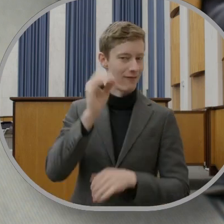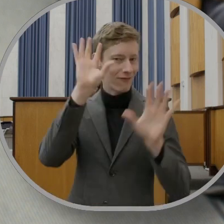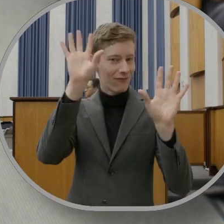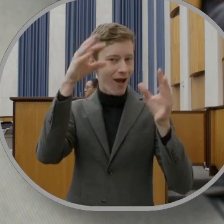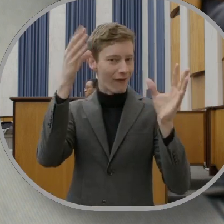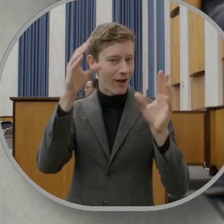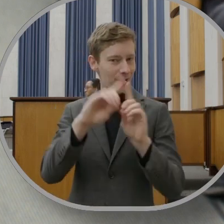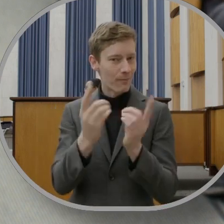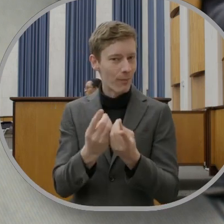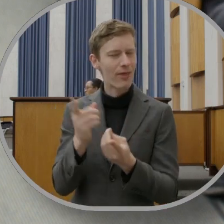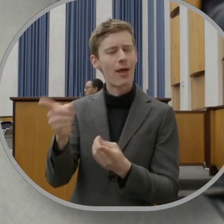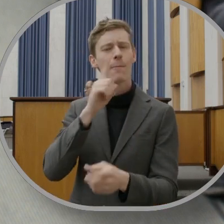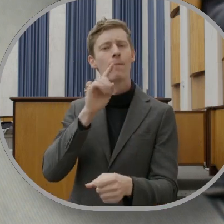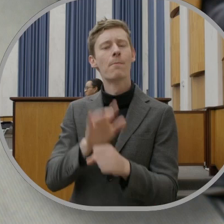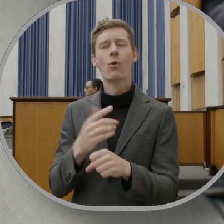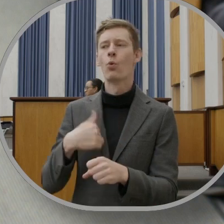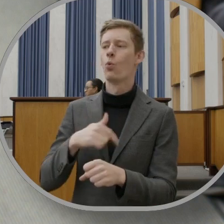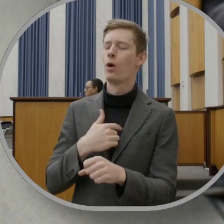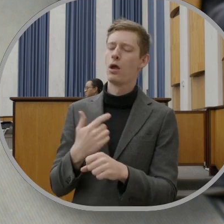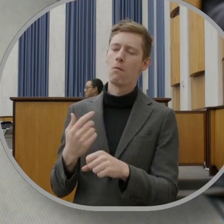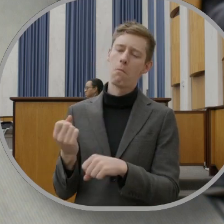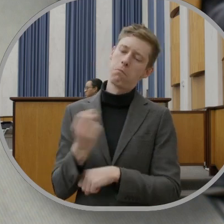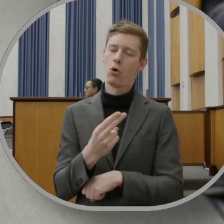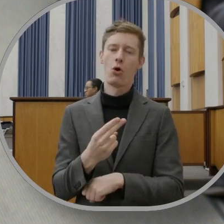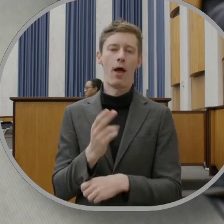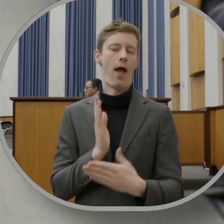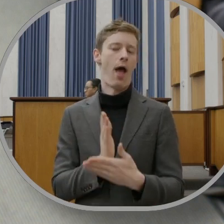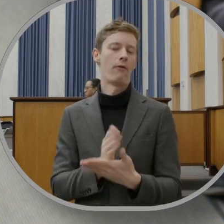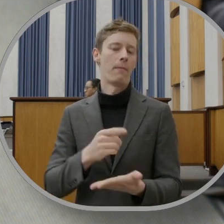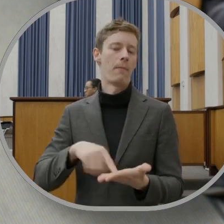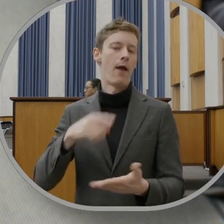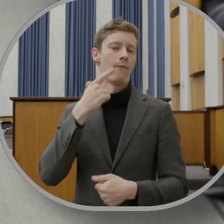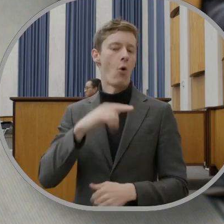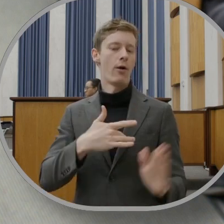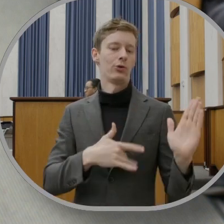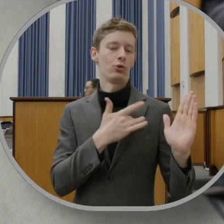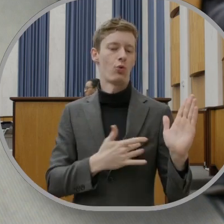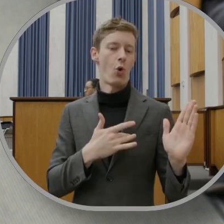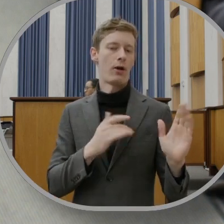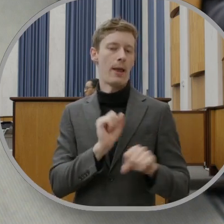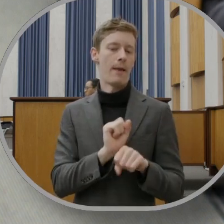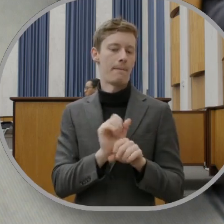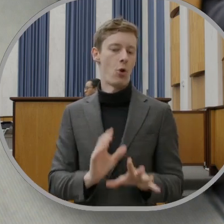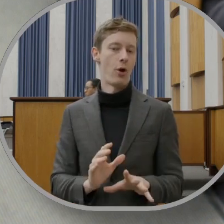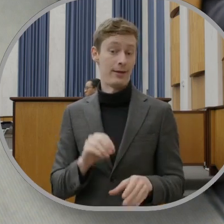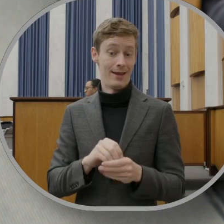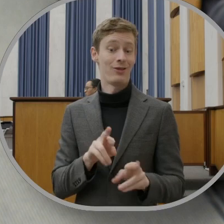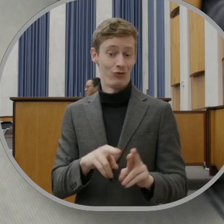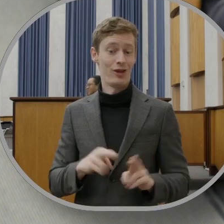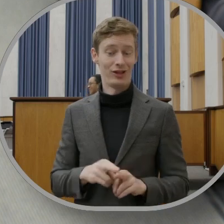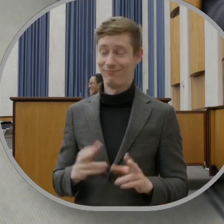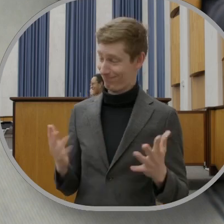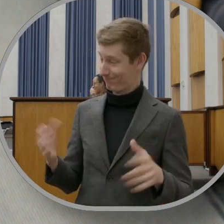only meeting, but exceeding the average pay for sworn personnel in the region. And that's a